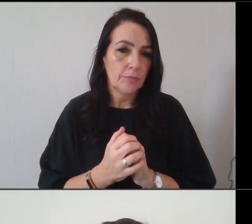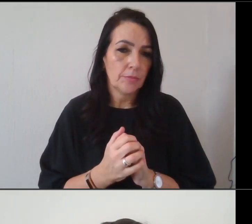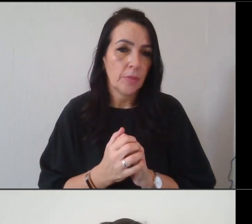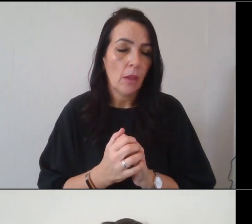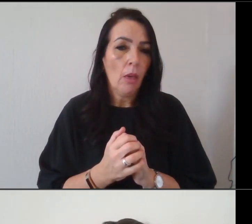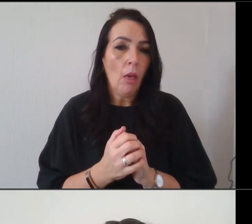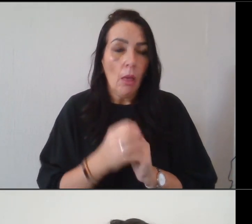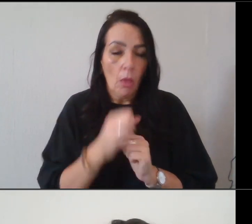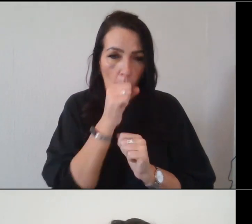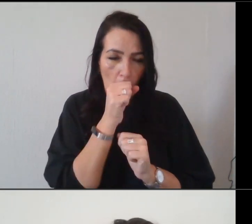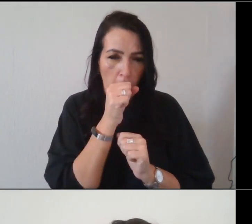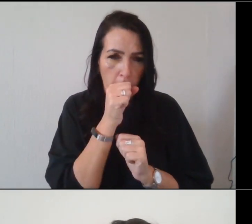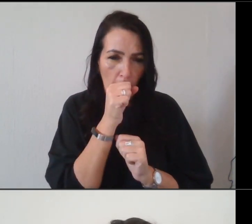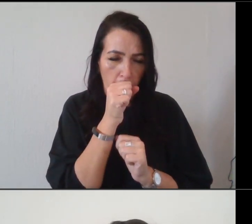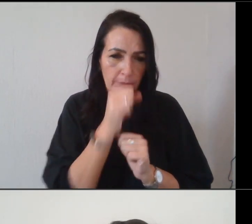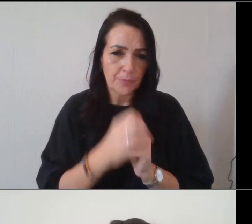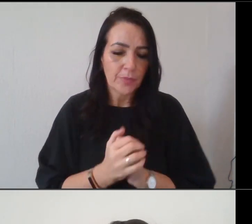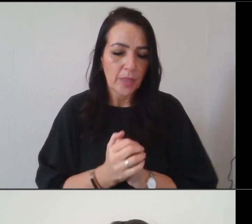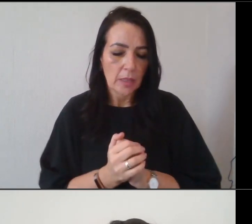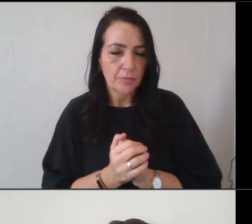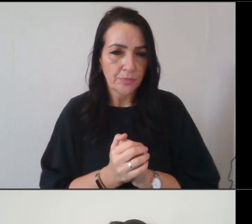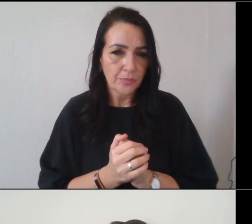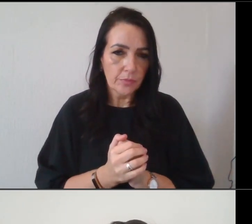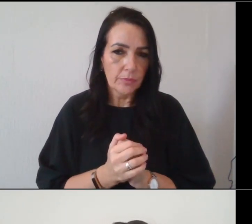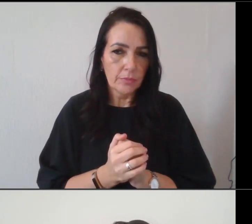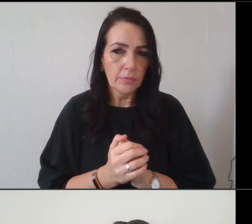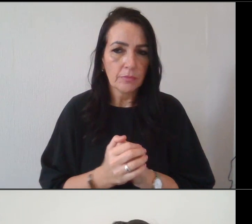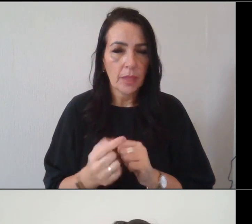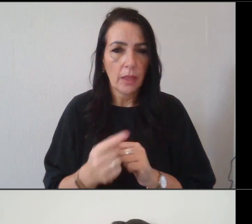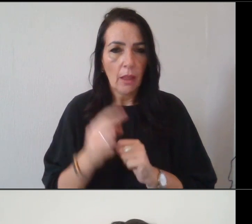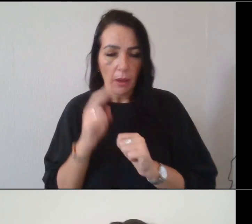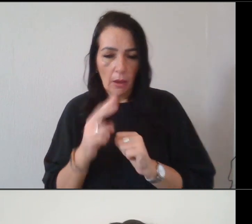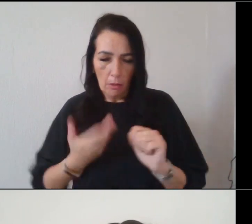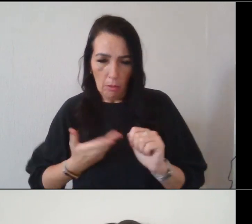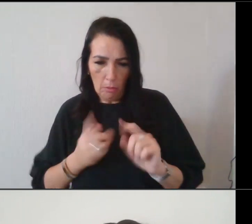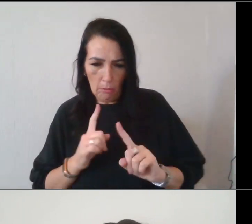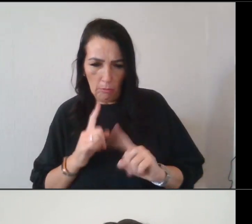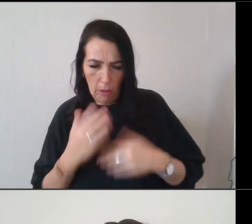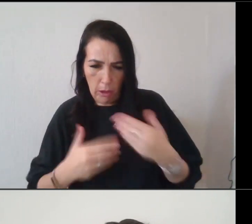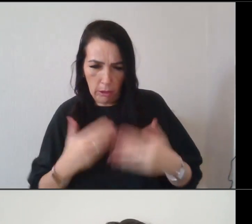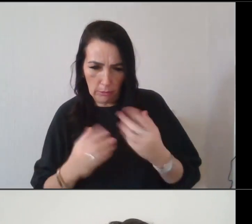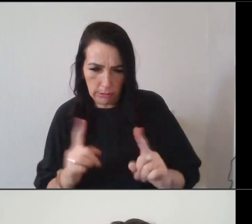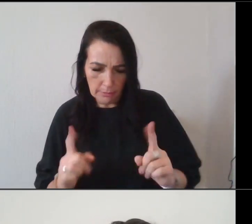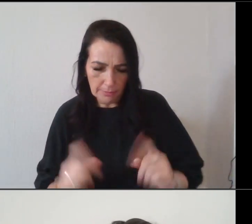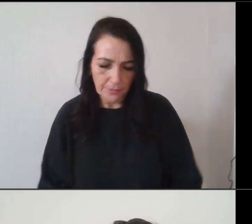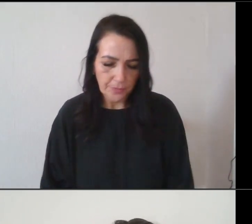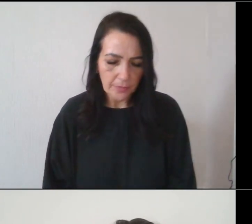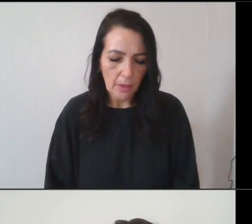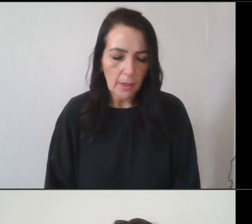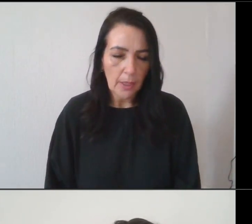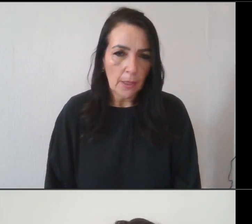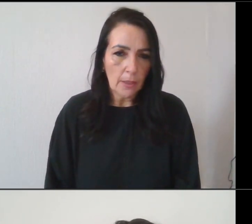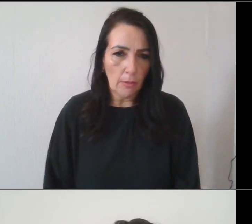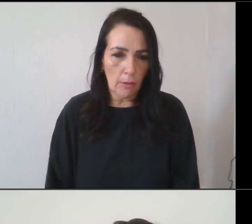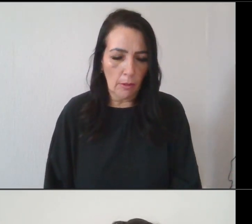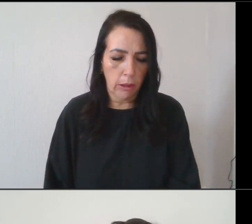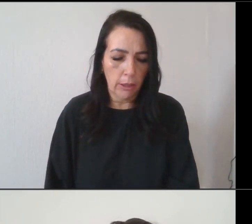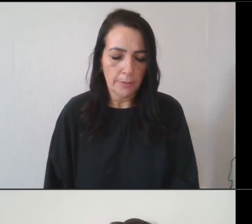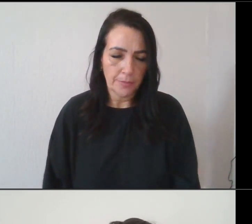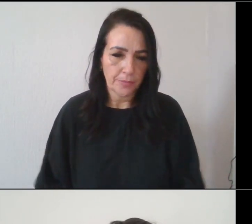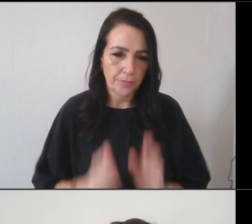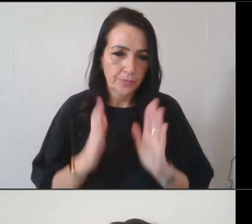that concern them, or some of the emissions that they can see in the business where they want to share that advice. So I think it's really, I don't think you necessarily